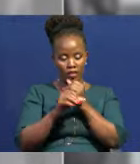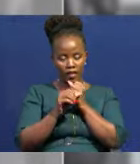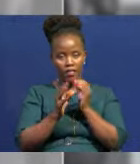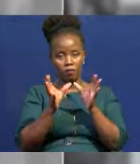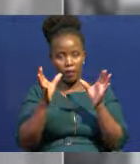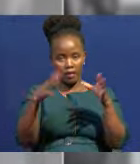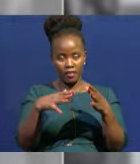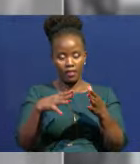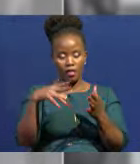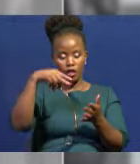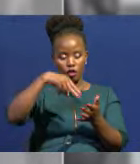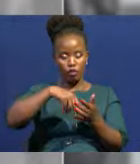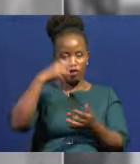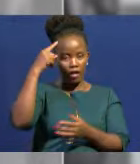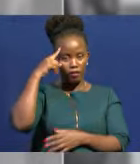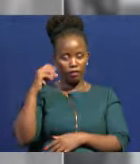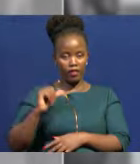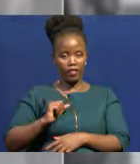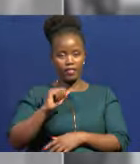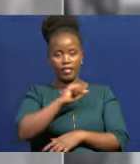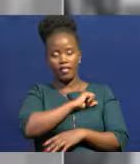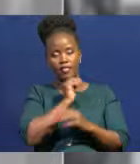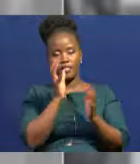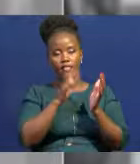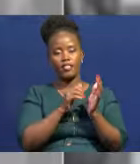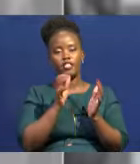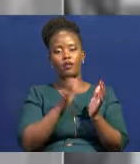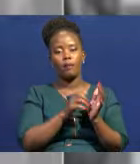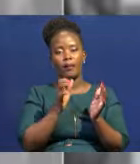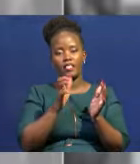the Machakos Senate seat.